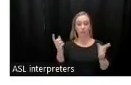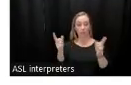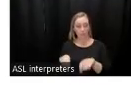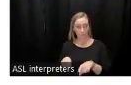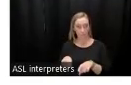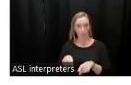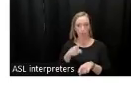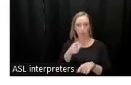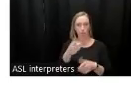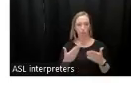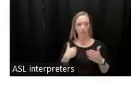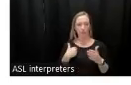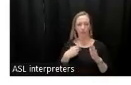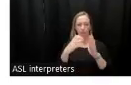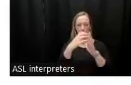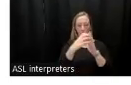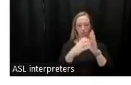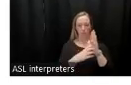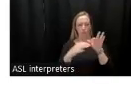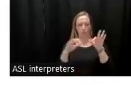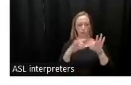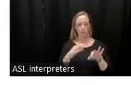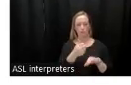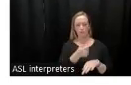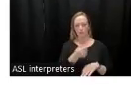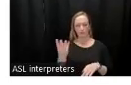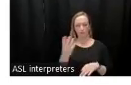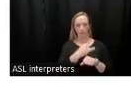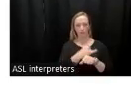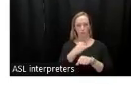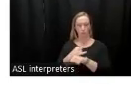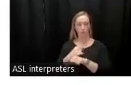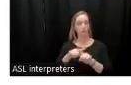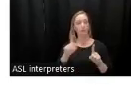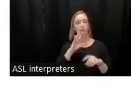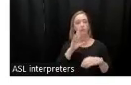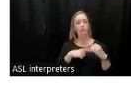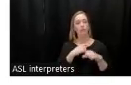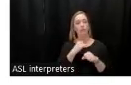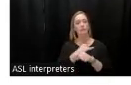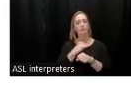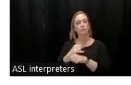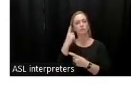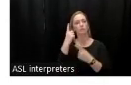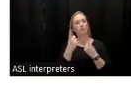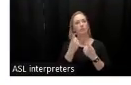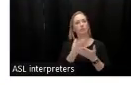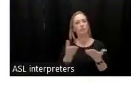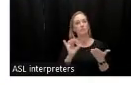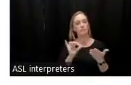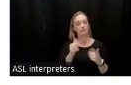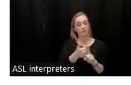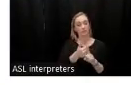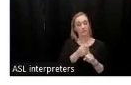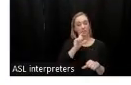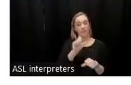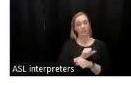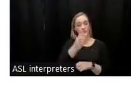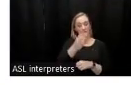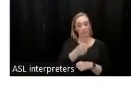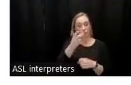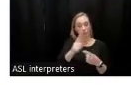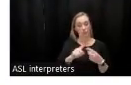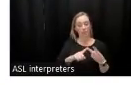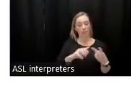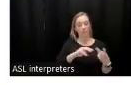an overview of multiple institutions. But when you talk about the institution, consider things like its actual history, mission,